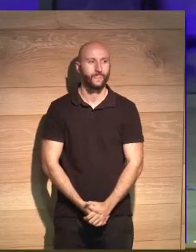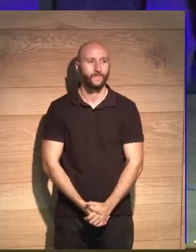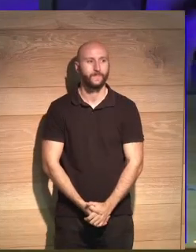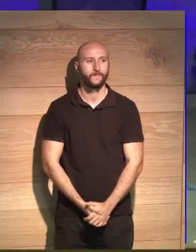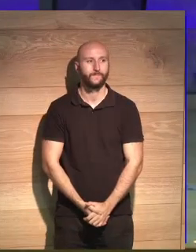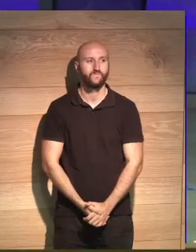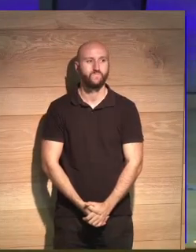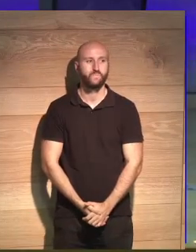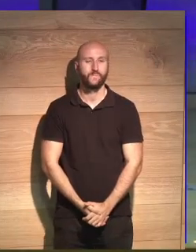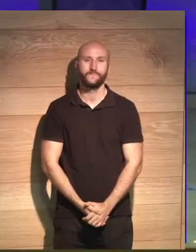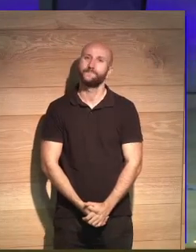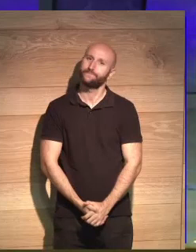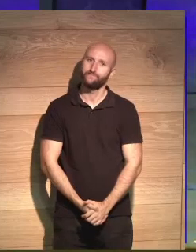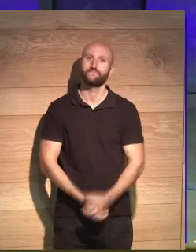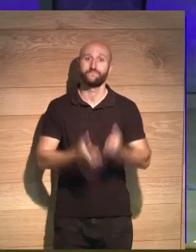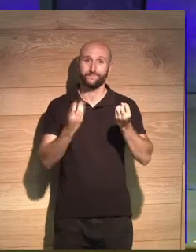Well,